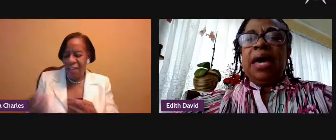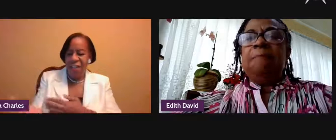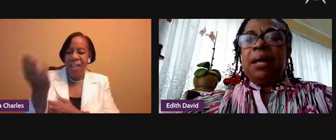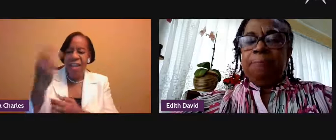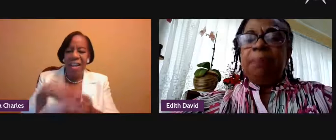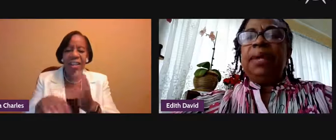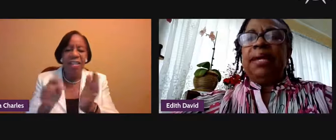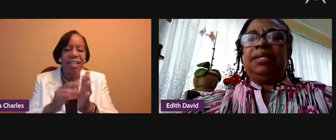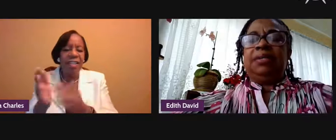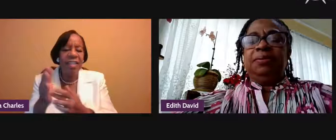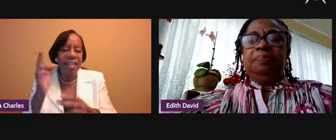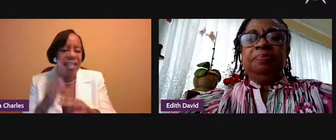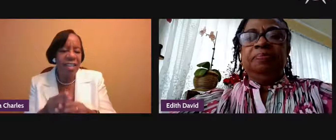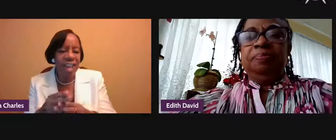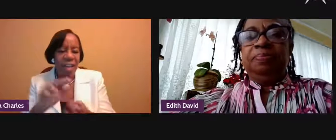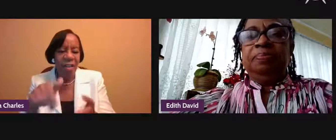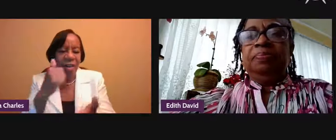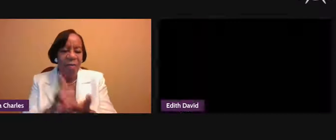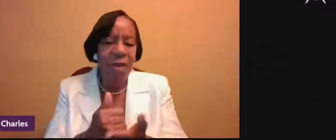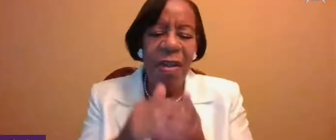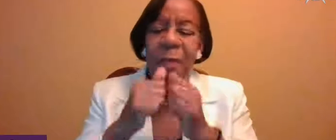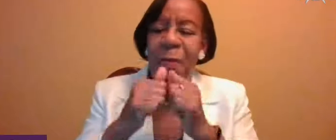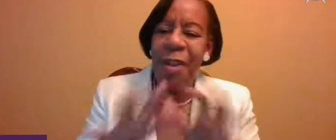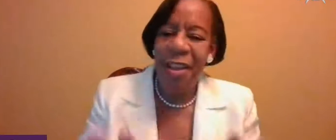name, amen. Be blessed.